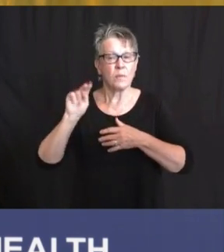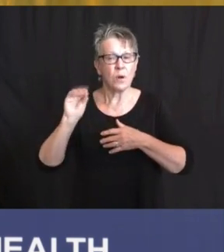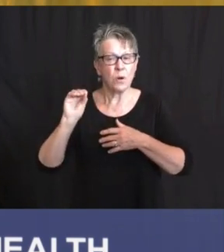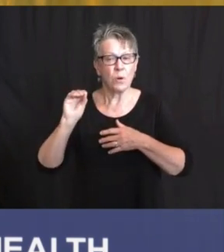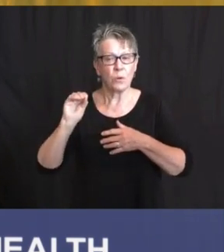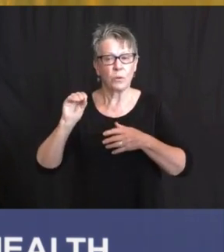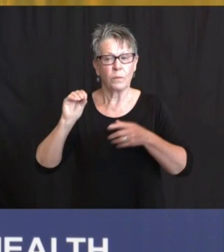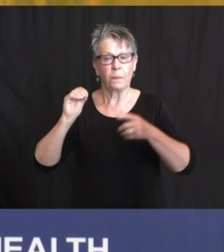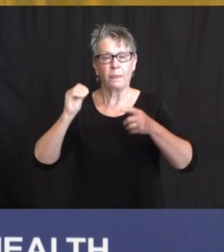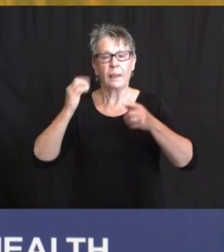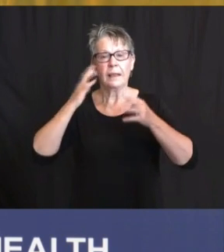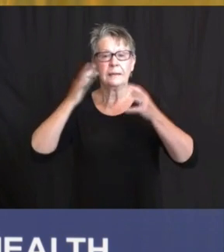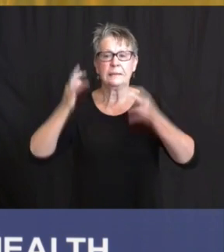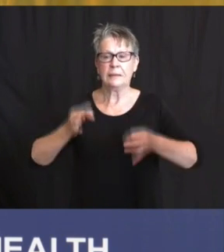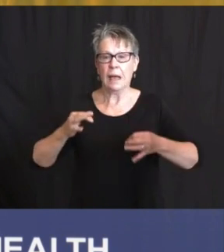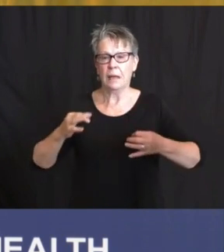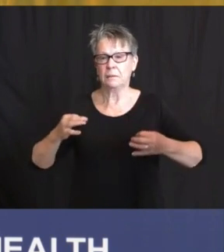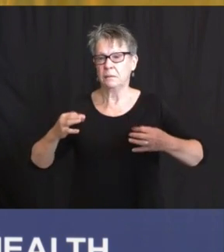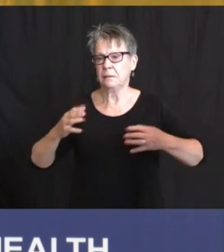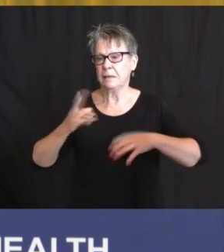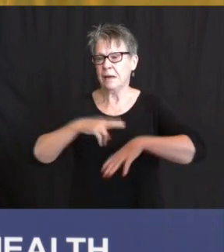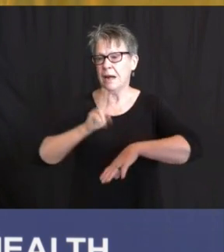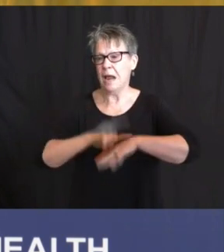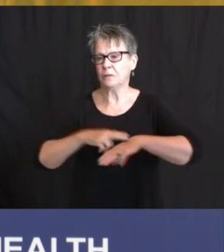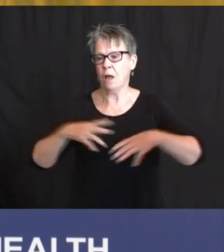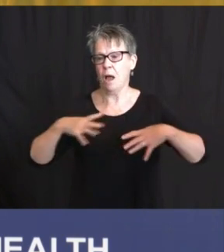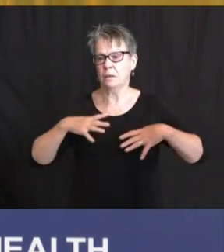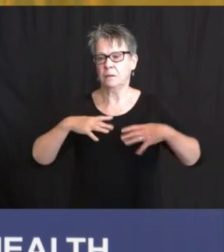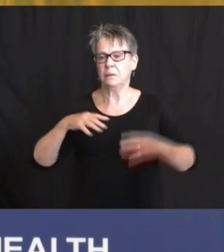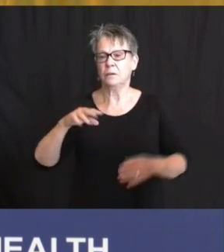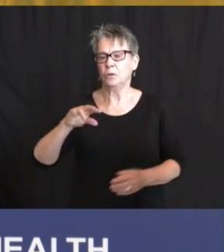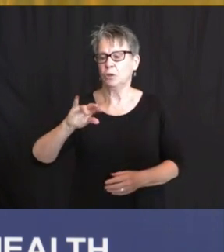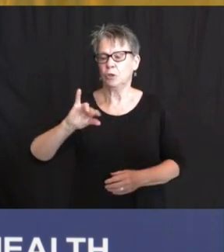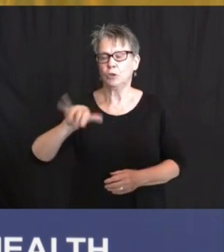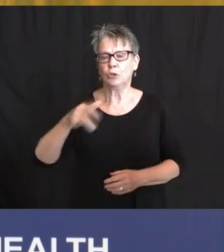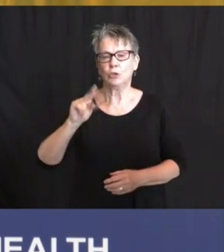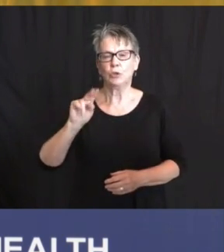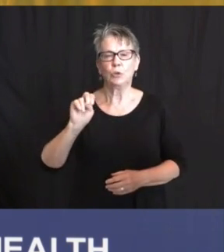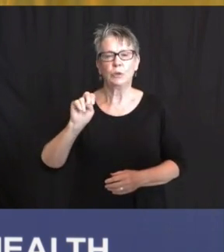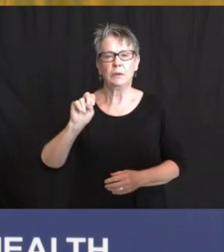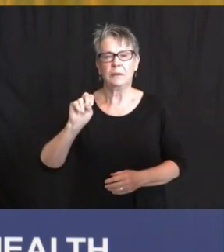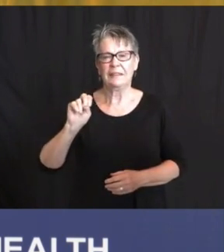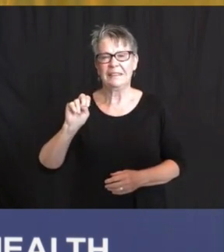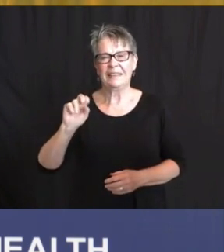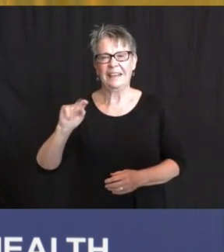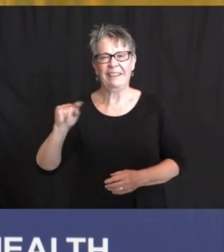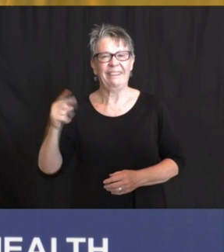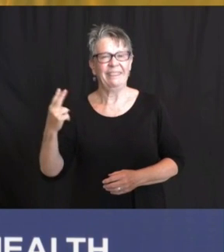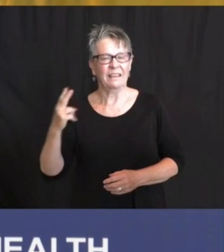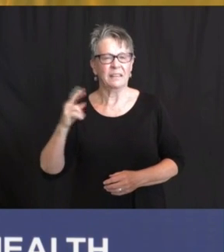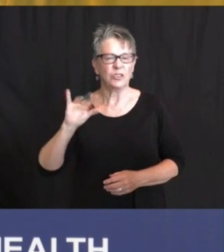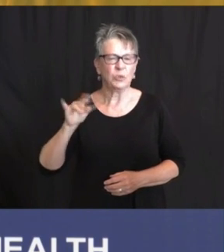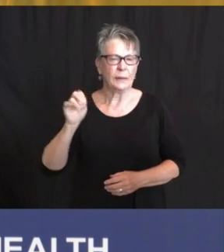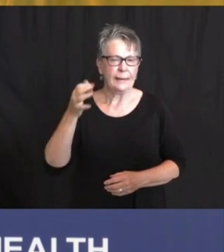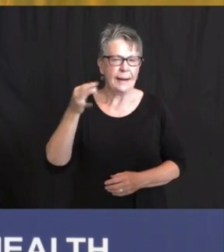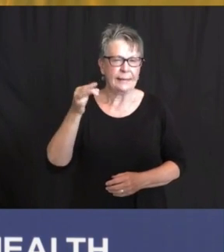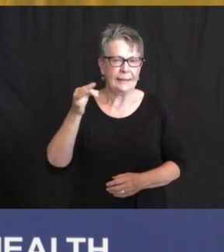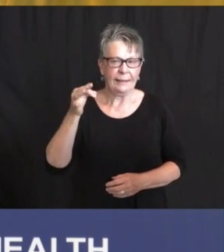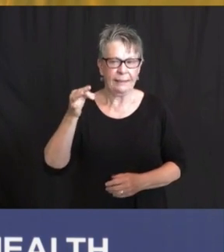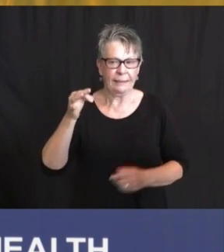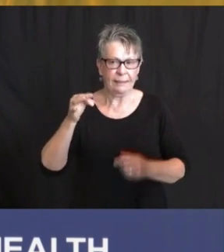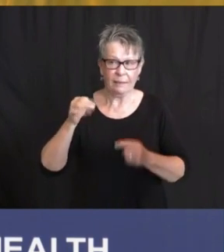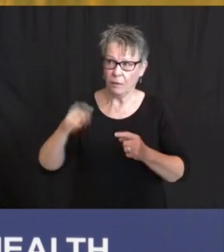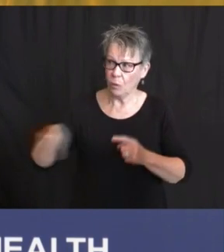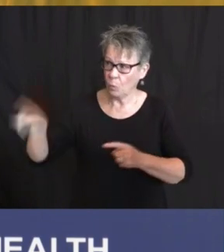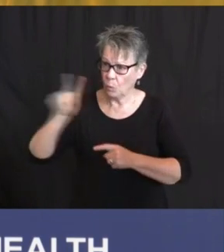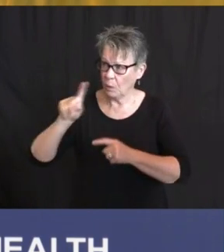out of Juneteenth this Friday. I'm going to make a couple of different. I won't steal thunder from what may come, but we're going to